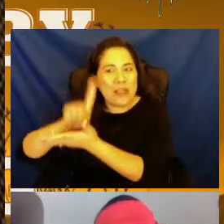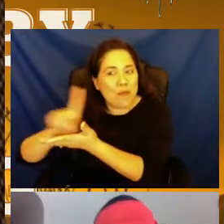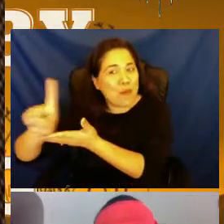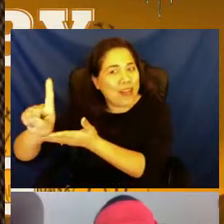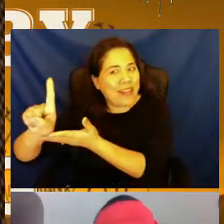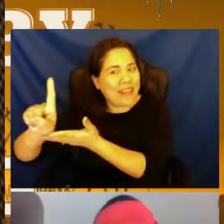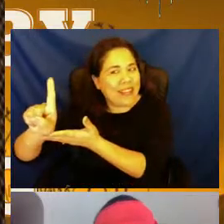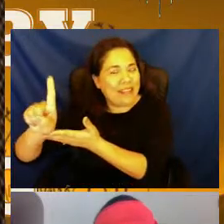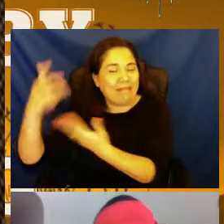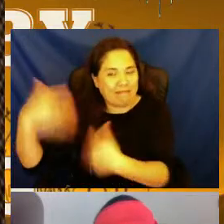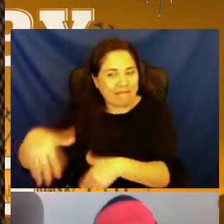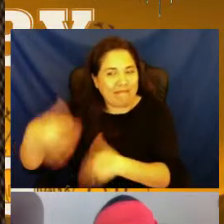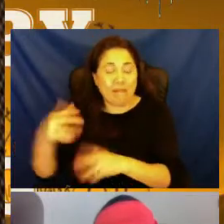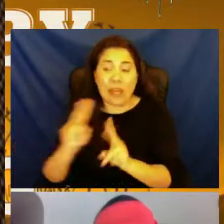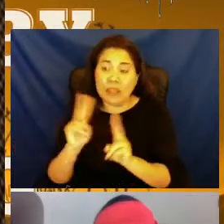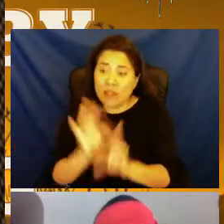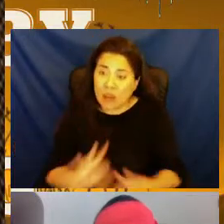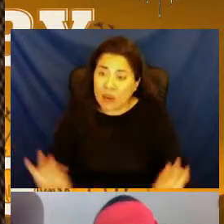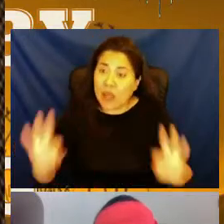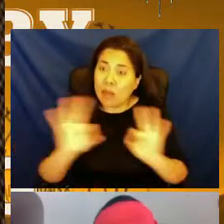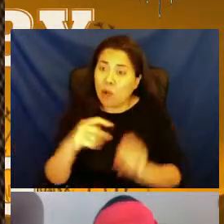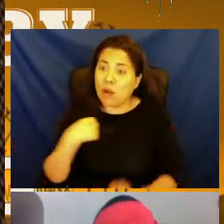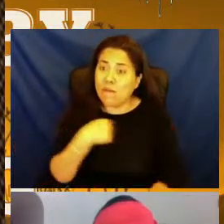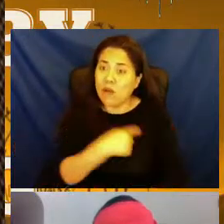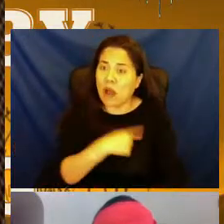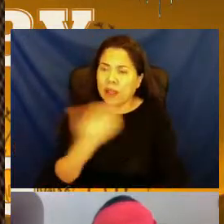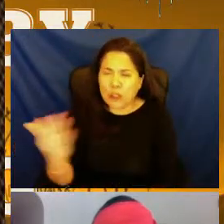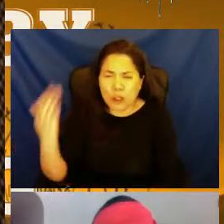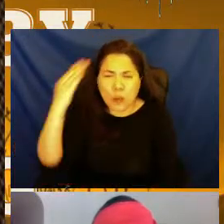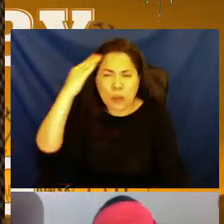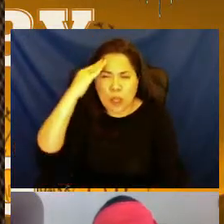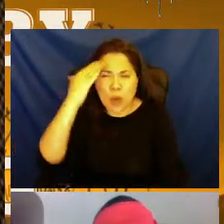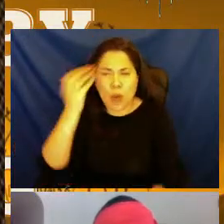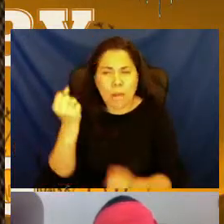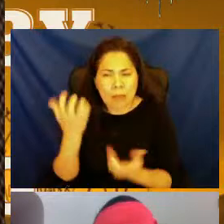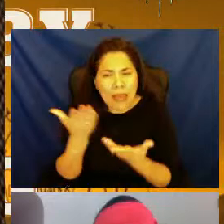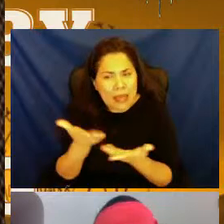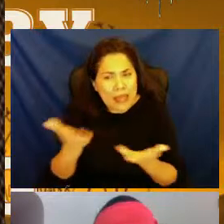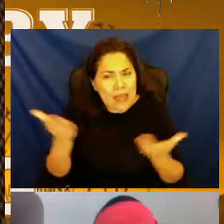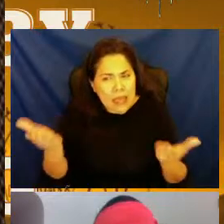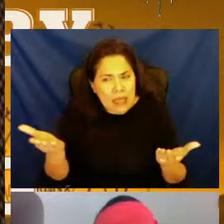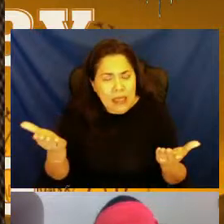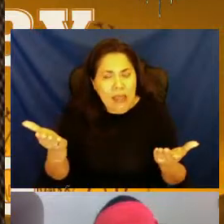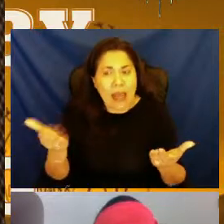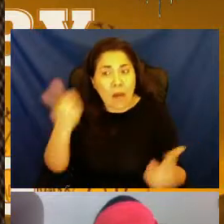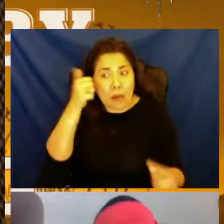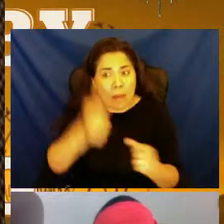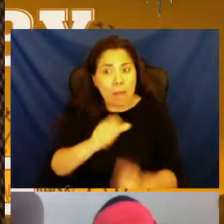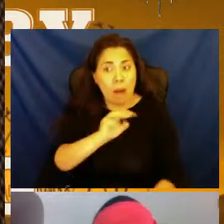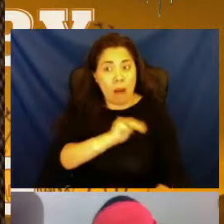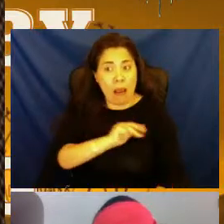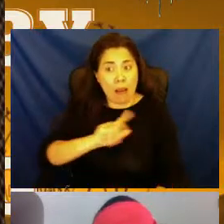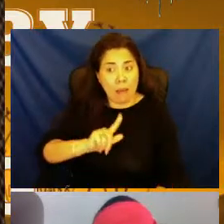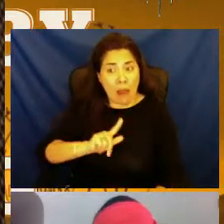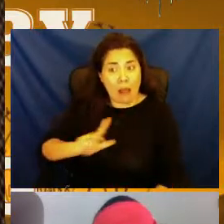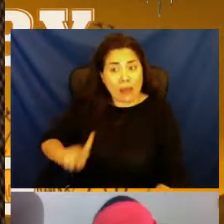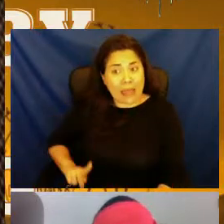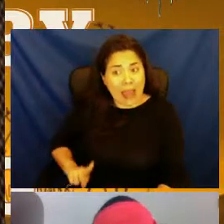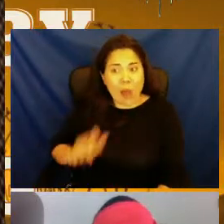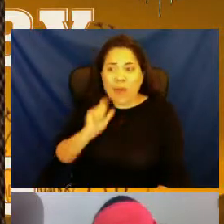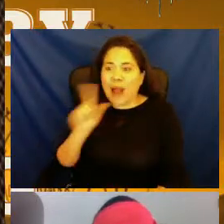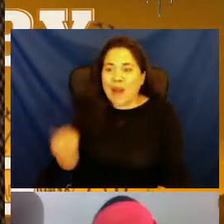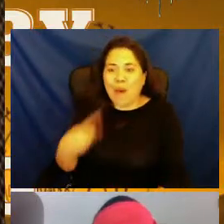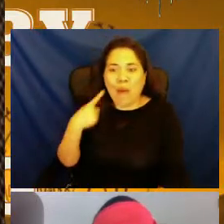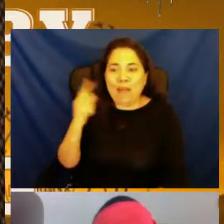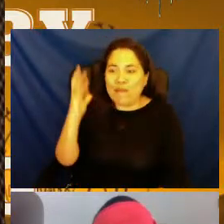because it's really important for us to understand that the kinds of things that Dr. King was talking about was not just for